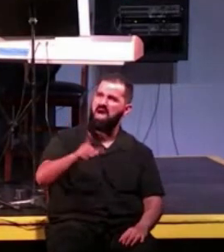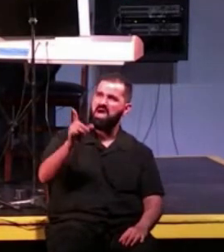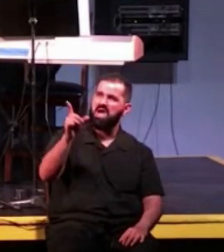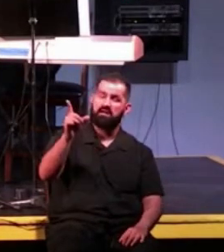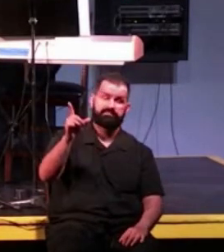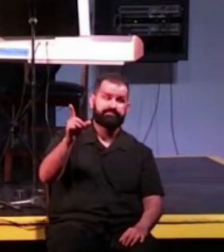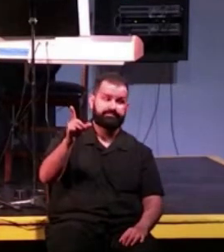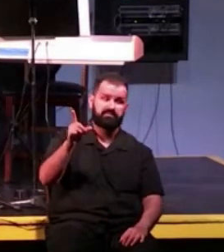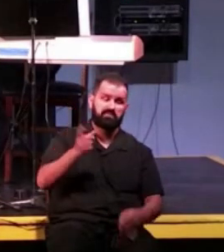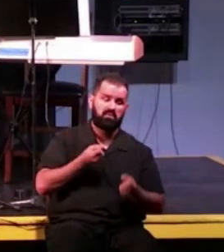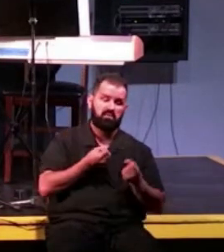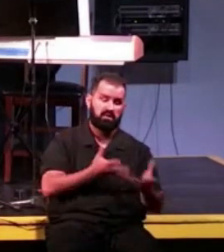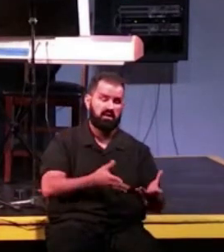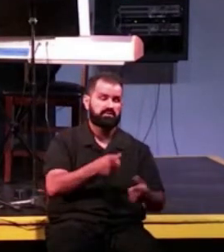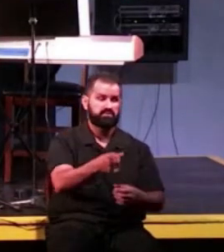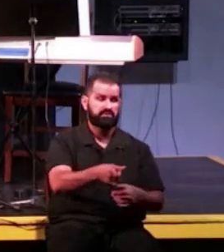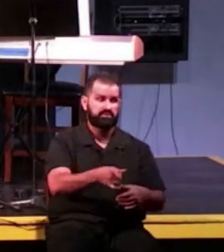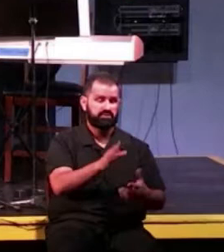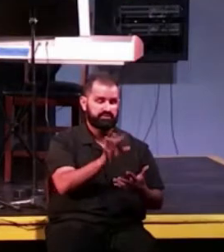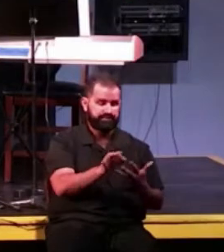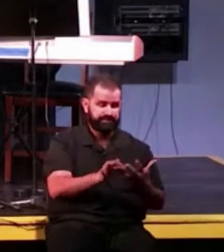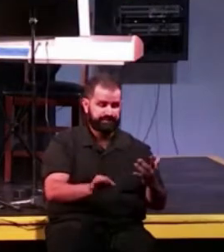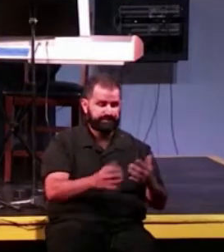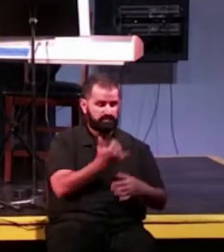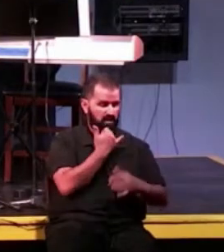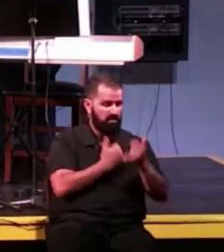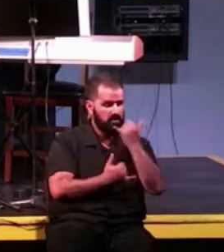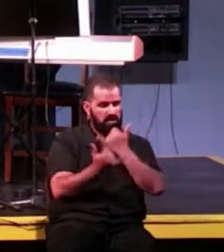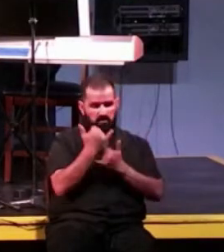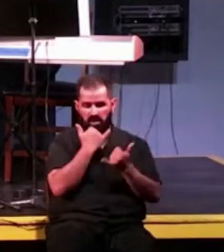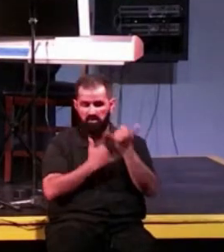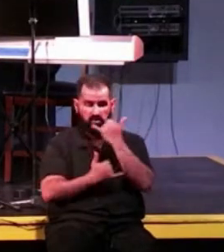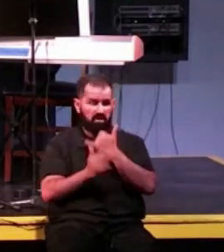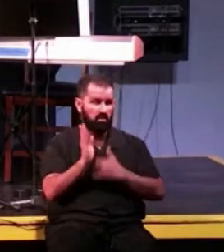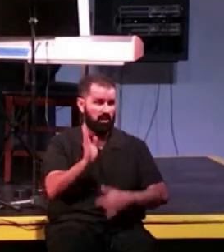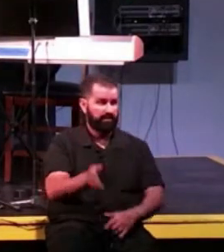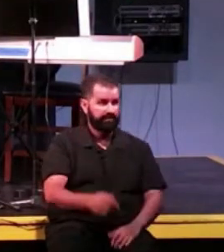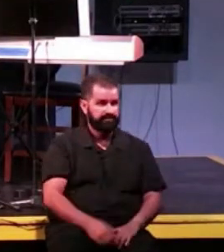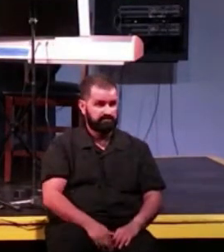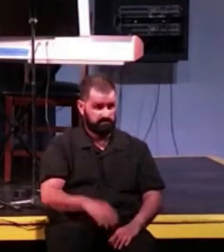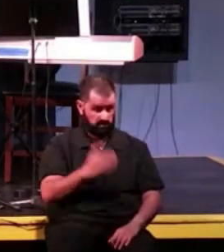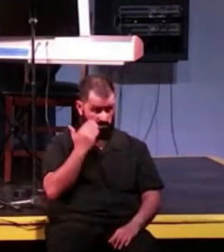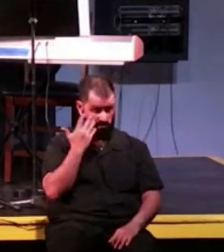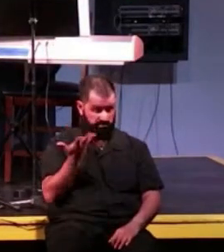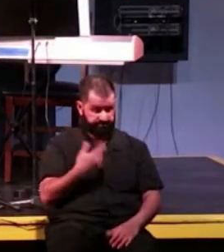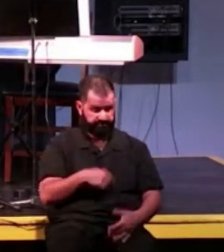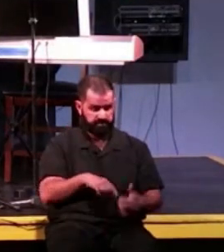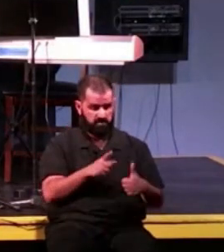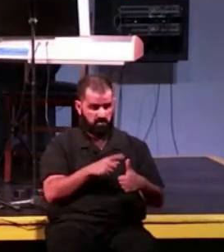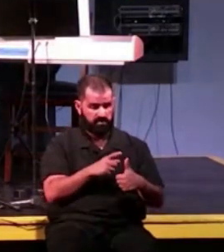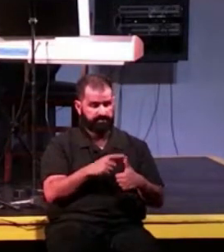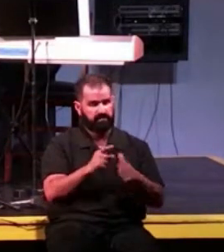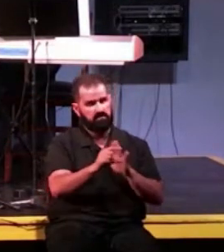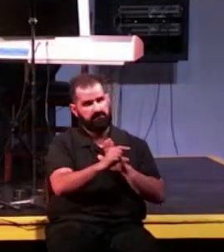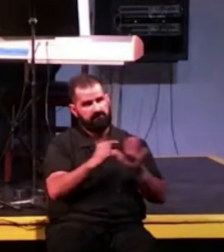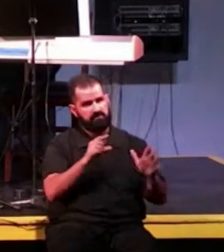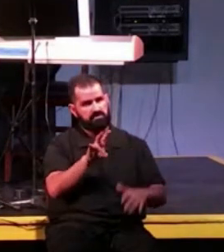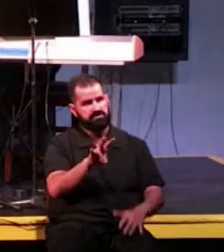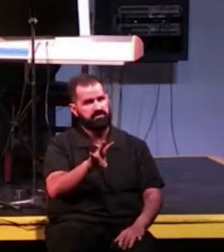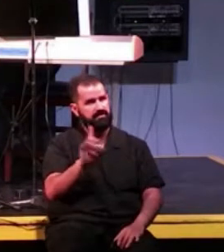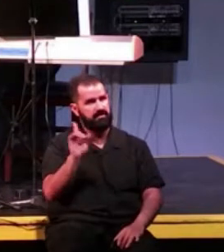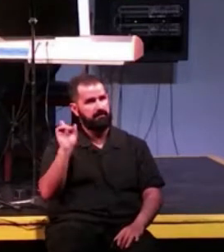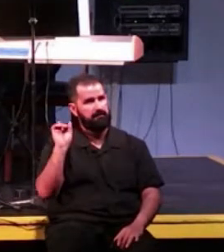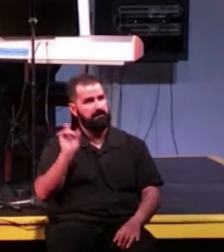some mistakes are bound to happen. You guys want to know what they are? Number one, verse 7 through 8 and verse